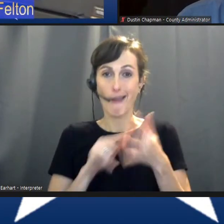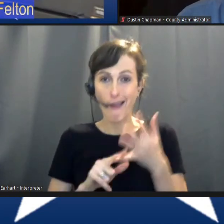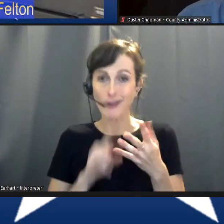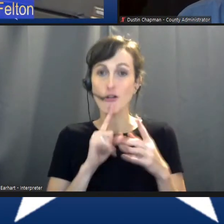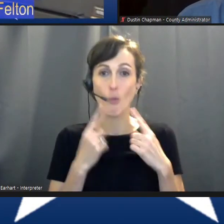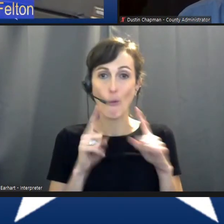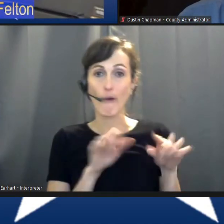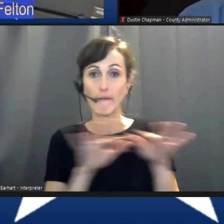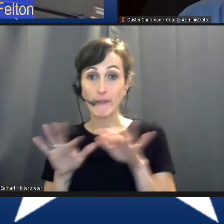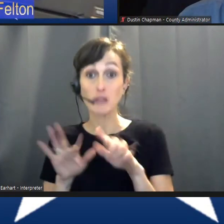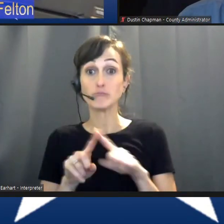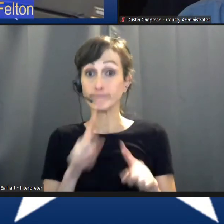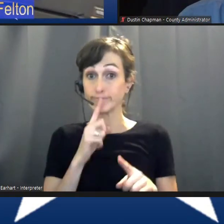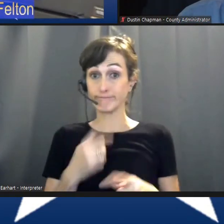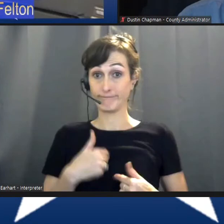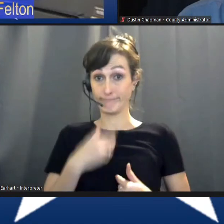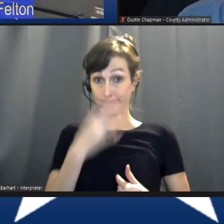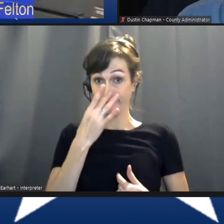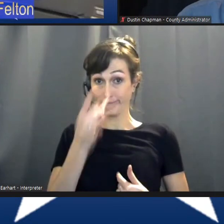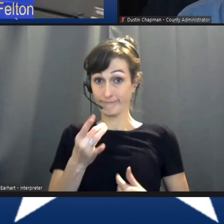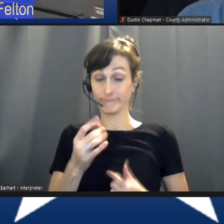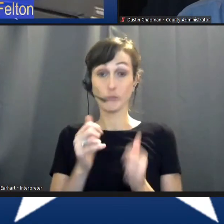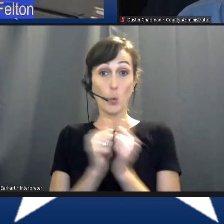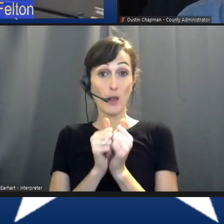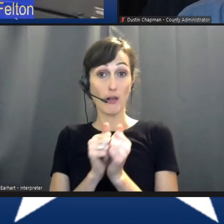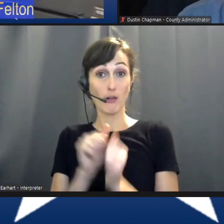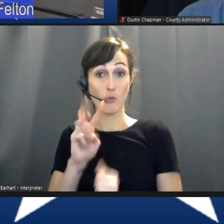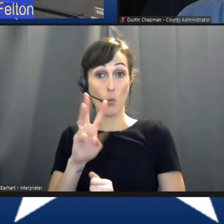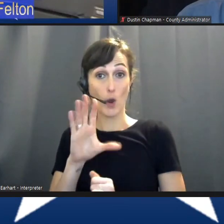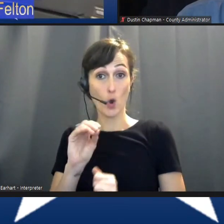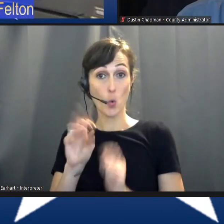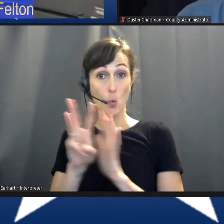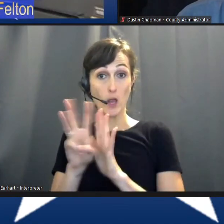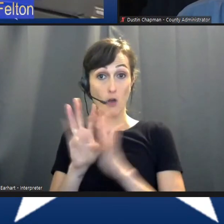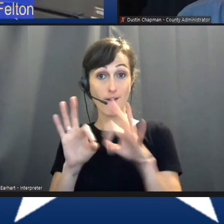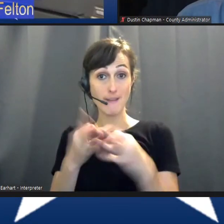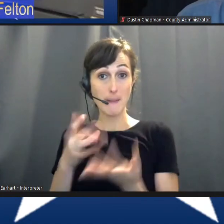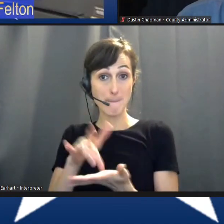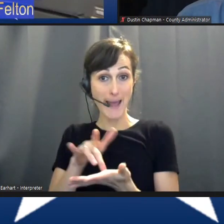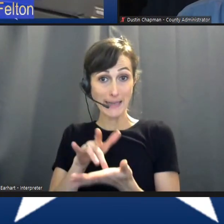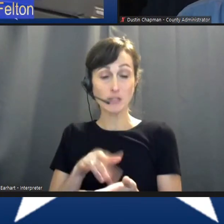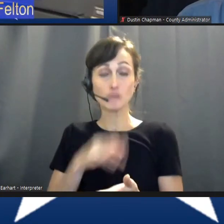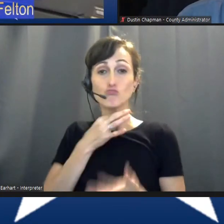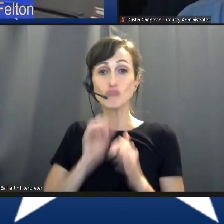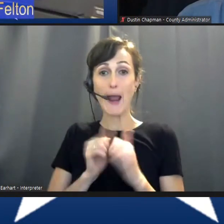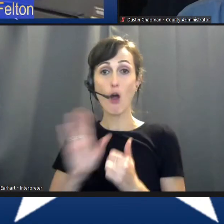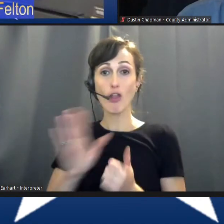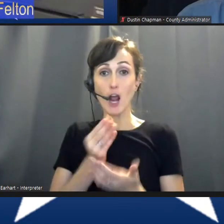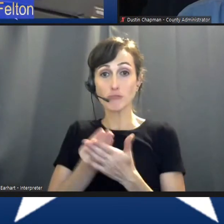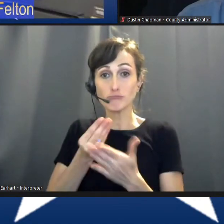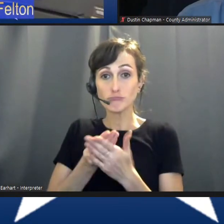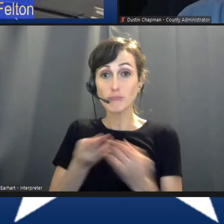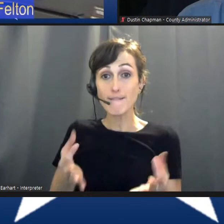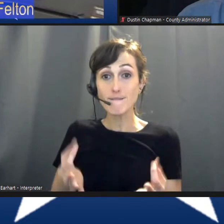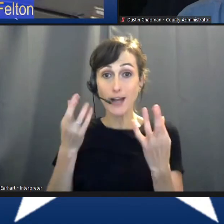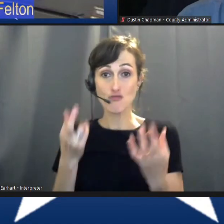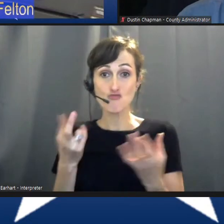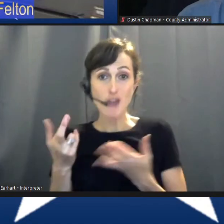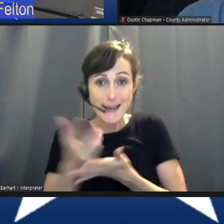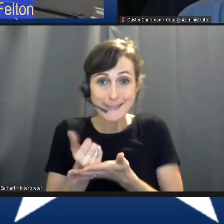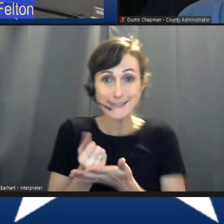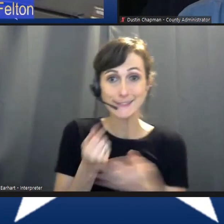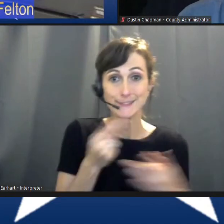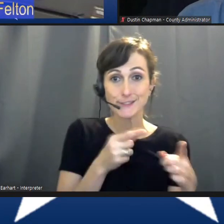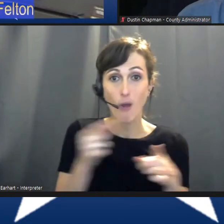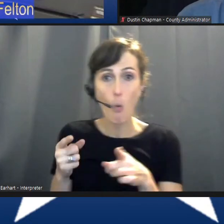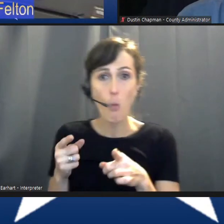in with Waco Family Medicine is how their fundraising's going. I know that they are expanding programs that we